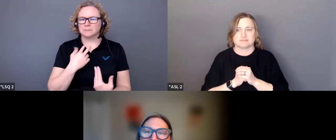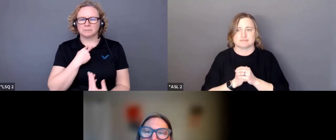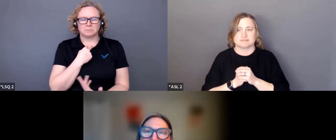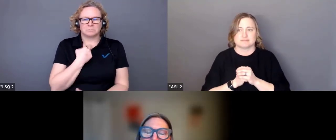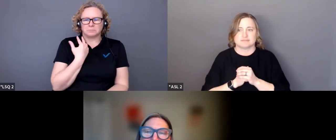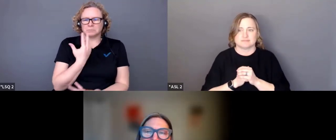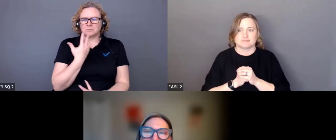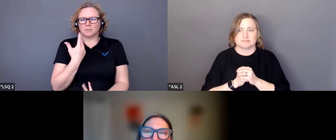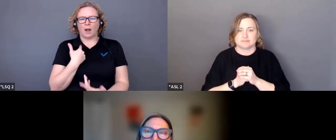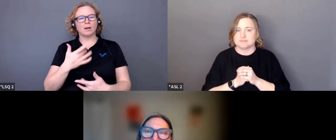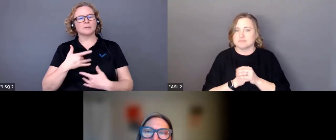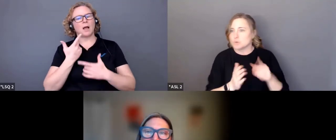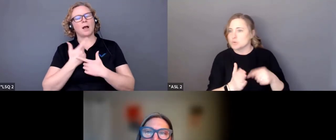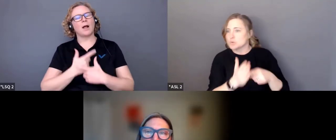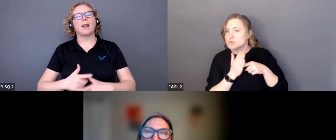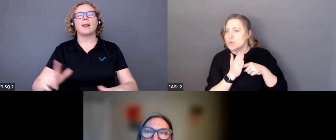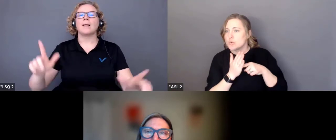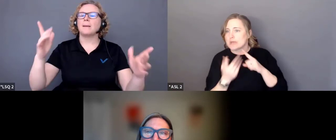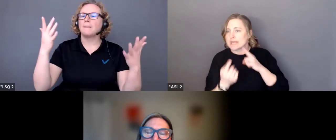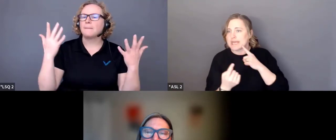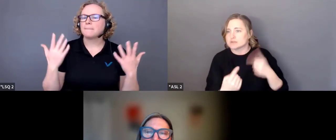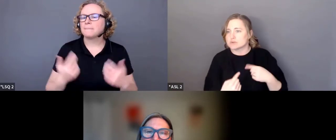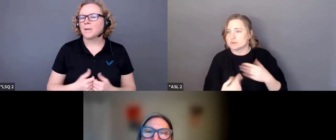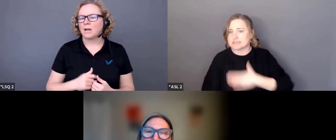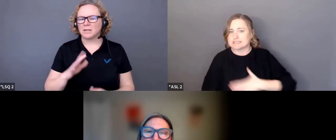Can we see the results, please?